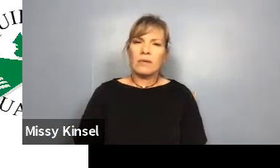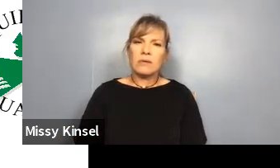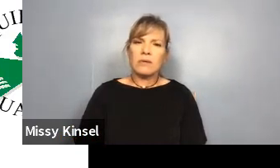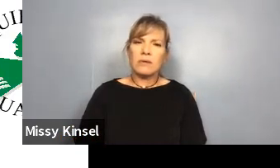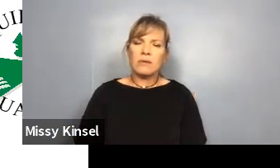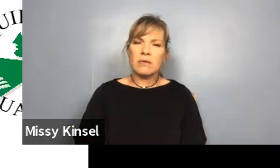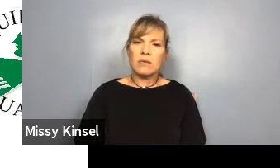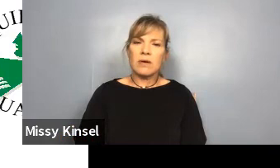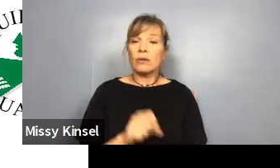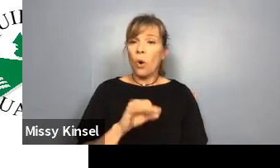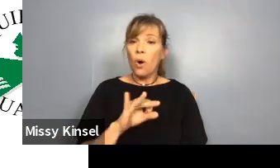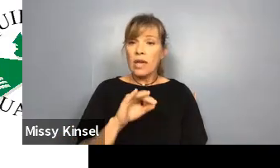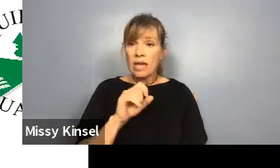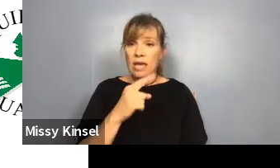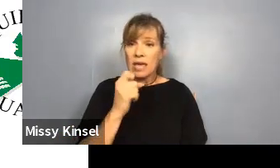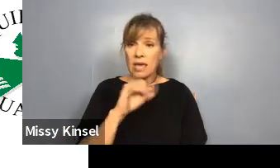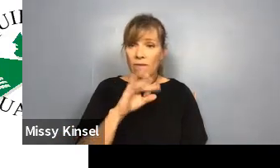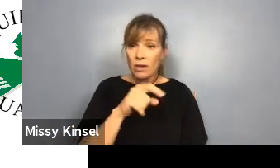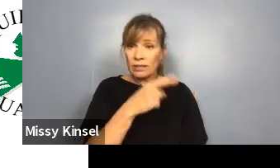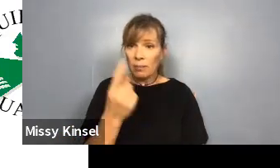So if you've been asked to sign a paper,